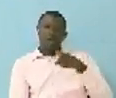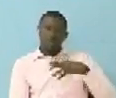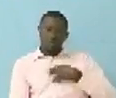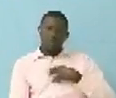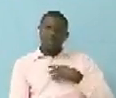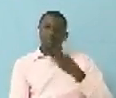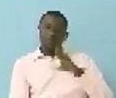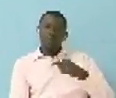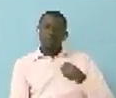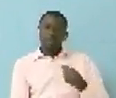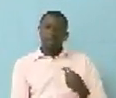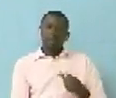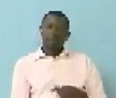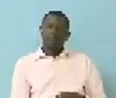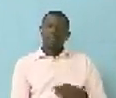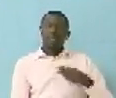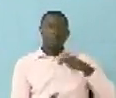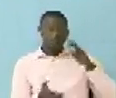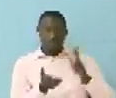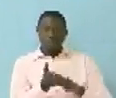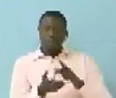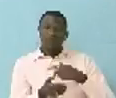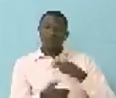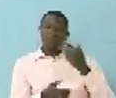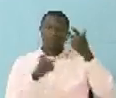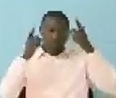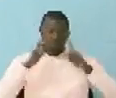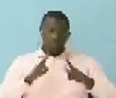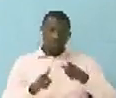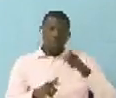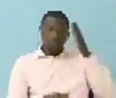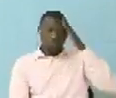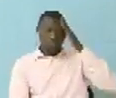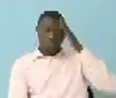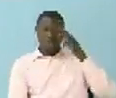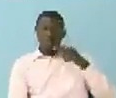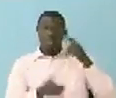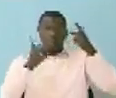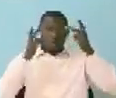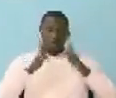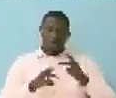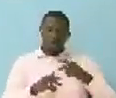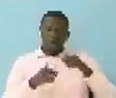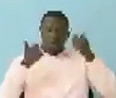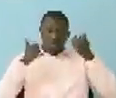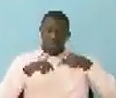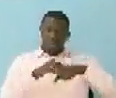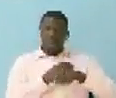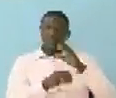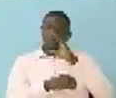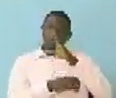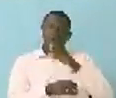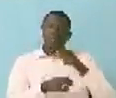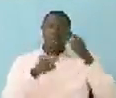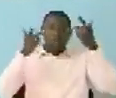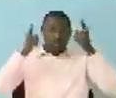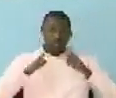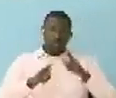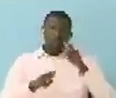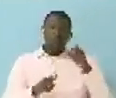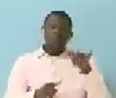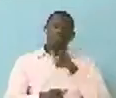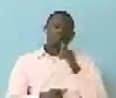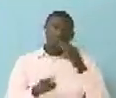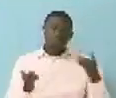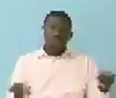law that you know, the law that was applicable in this country, a law on the basis of which you participated in the